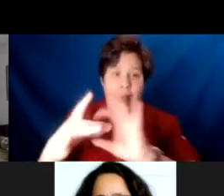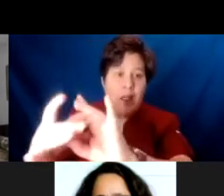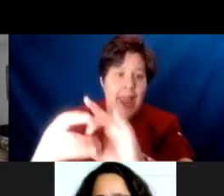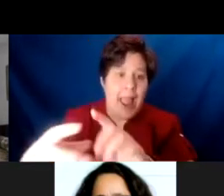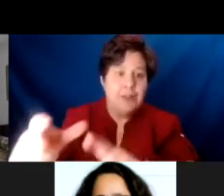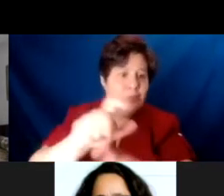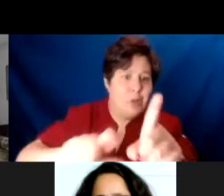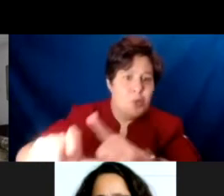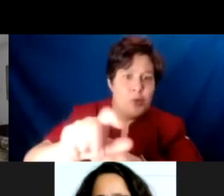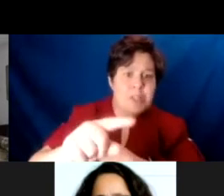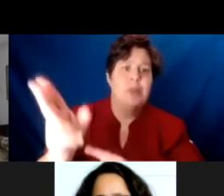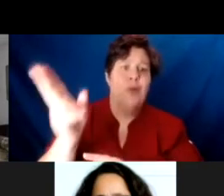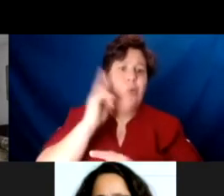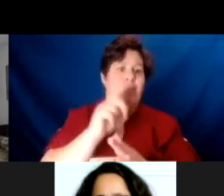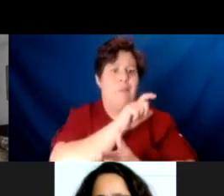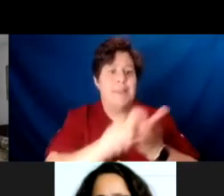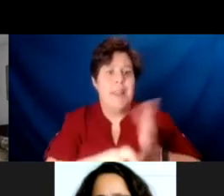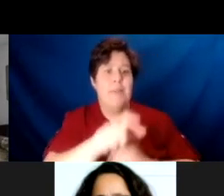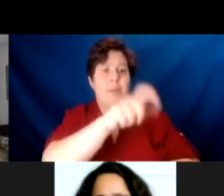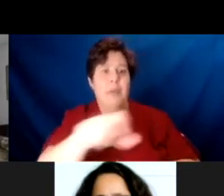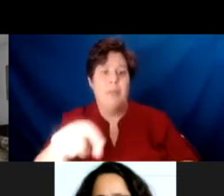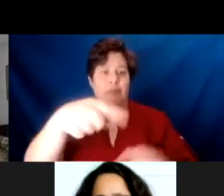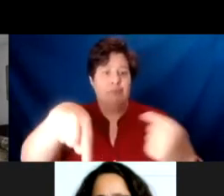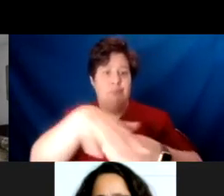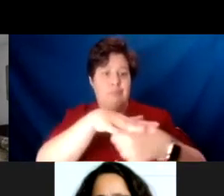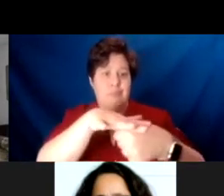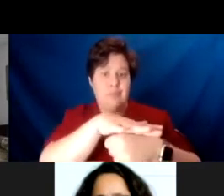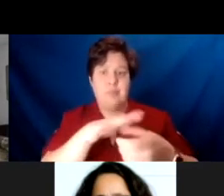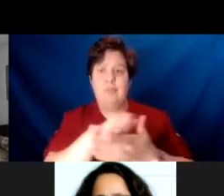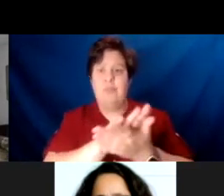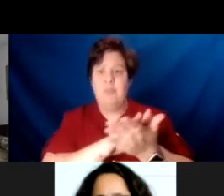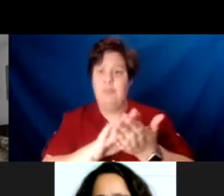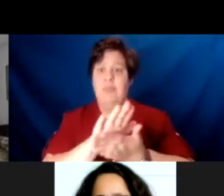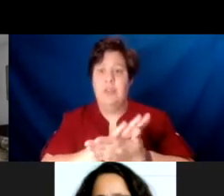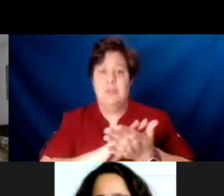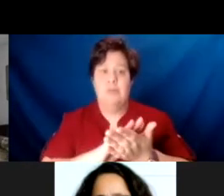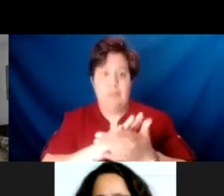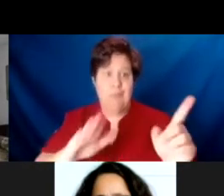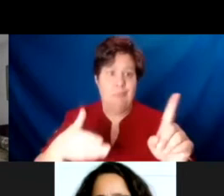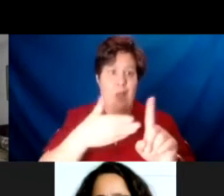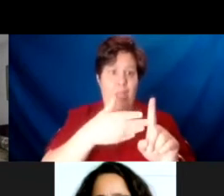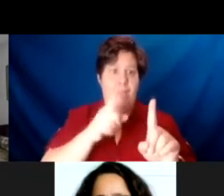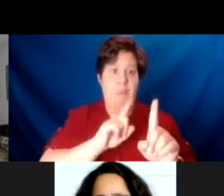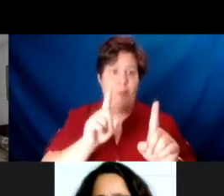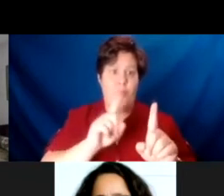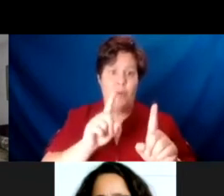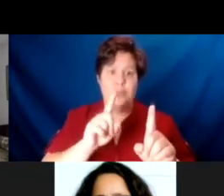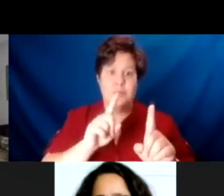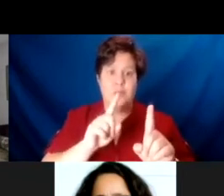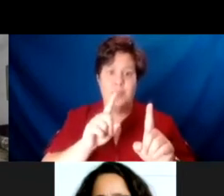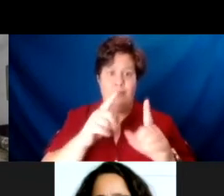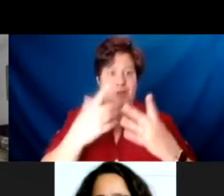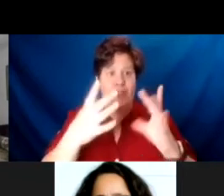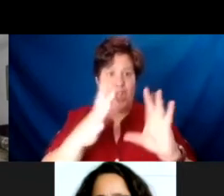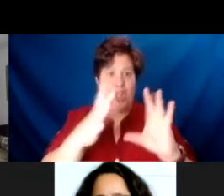with deaf and disabled people in the locality. So we definitely aim and want to make this connection.